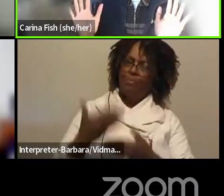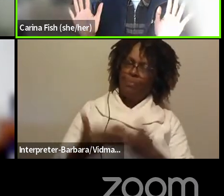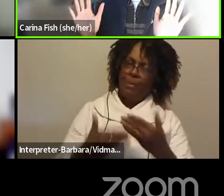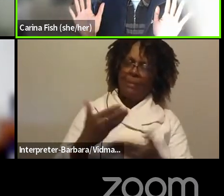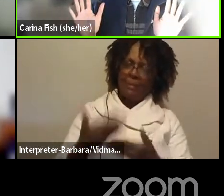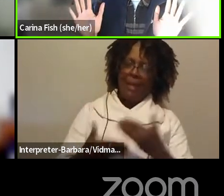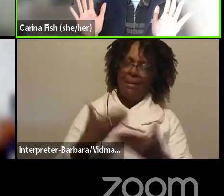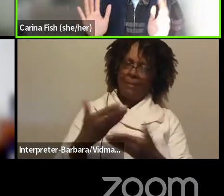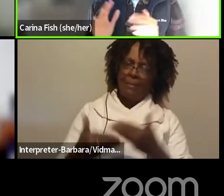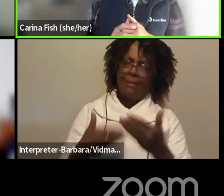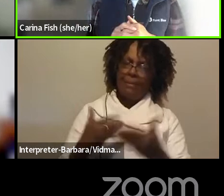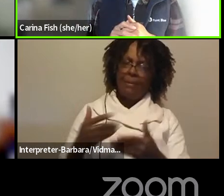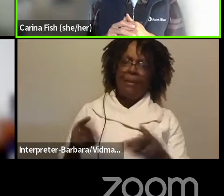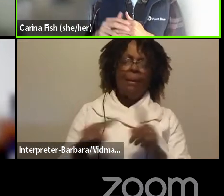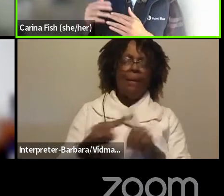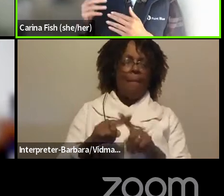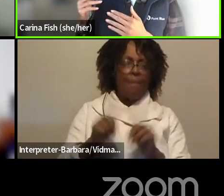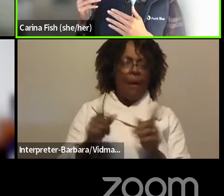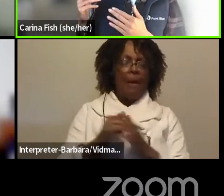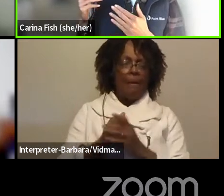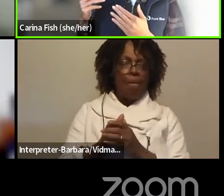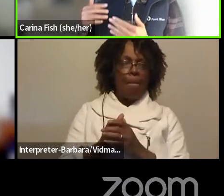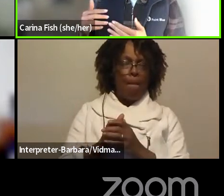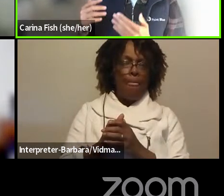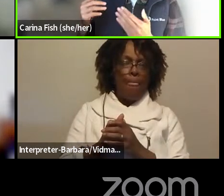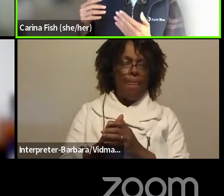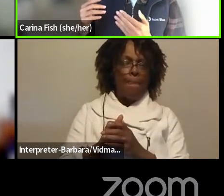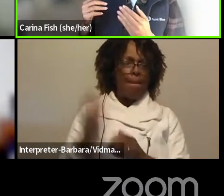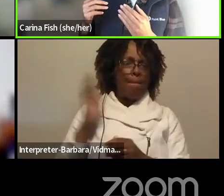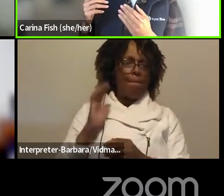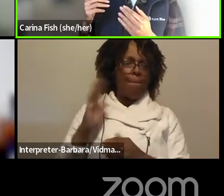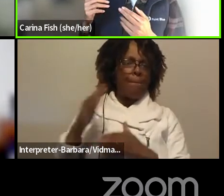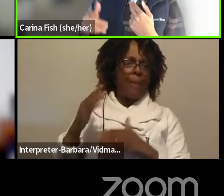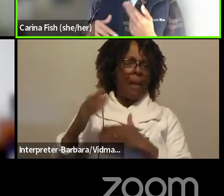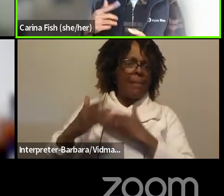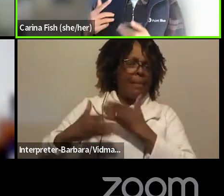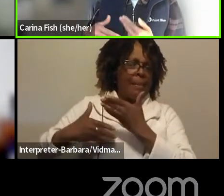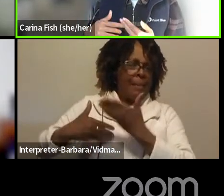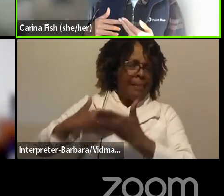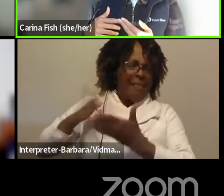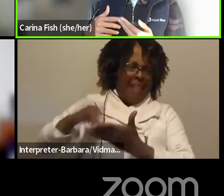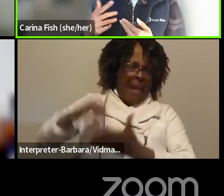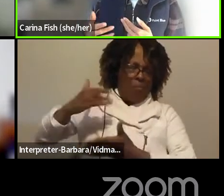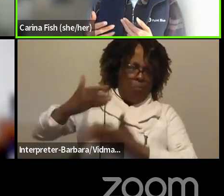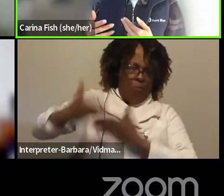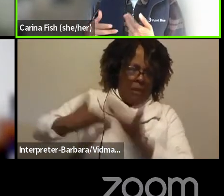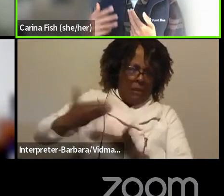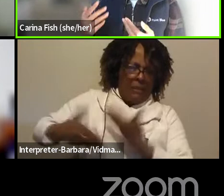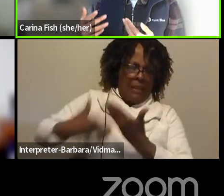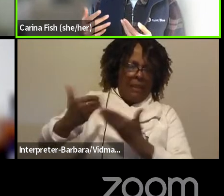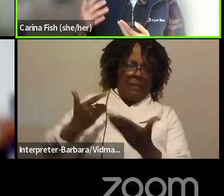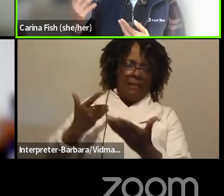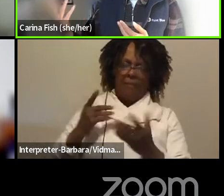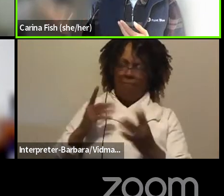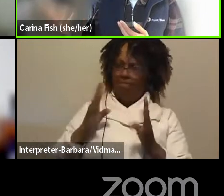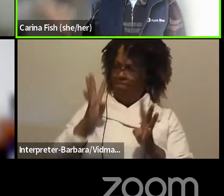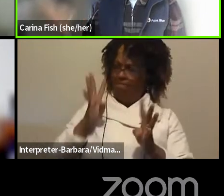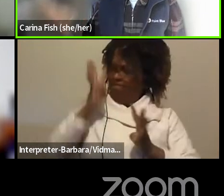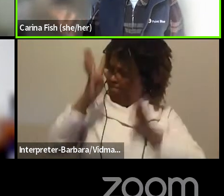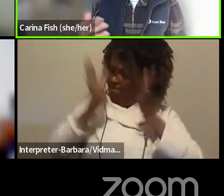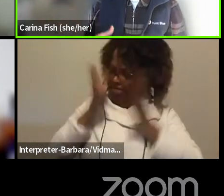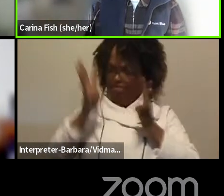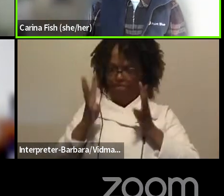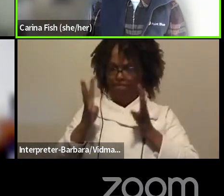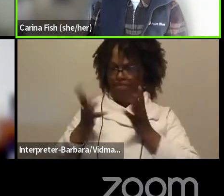and I haven't heard back from it yet, but the process of co-generating ideas with somebody